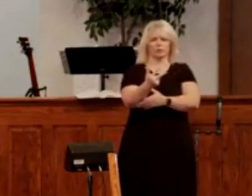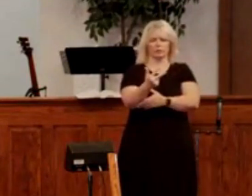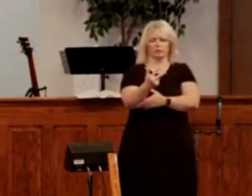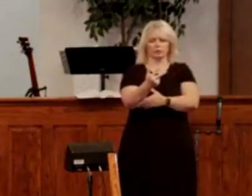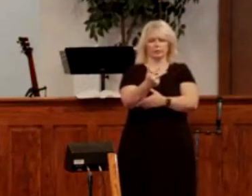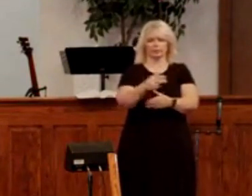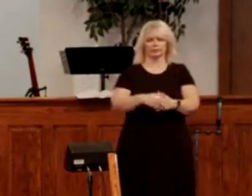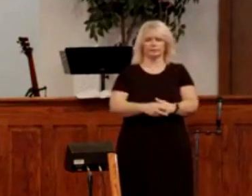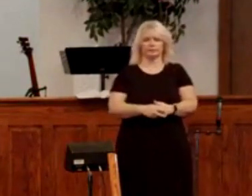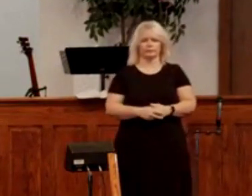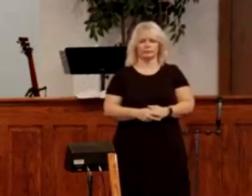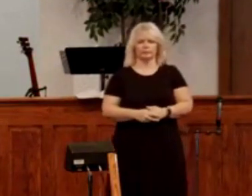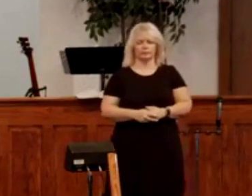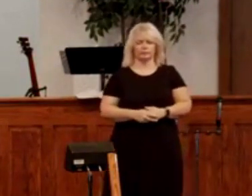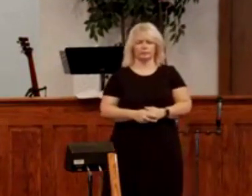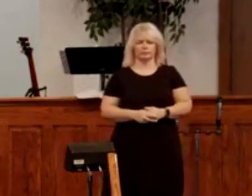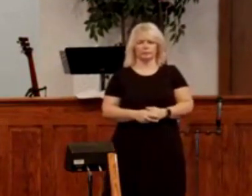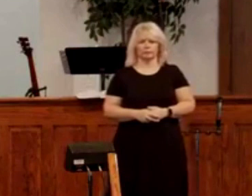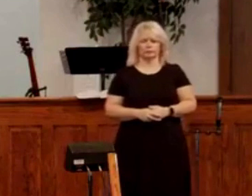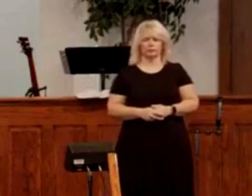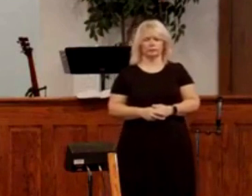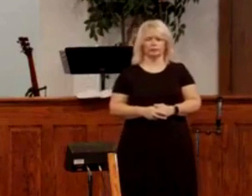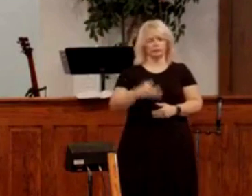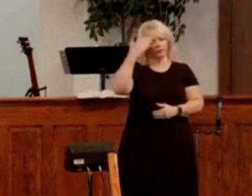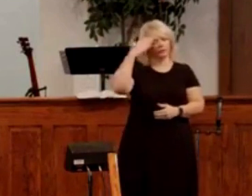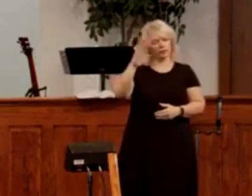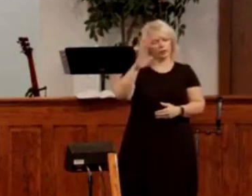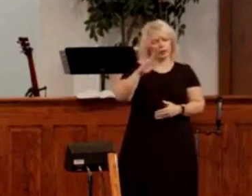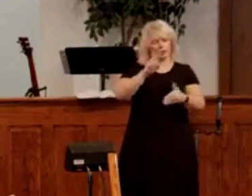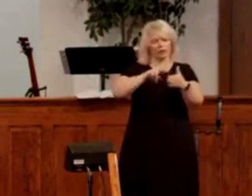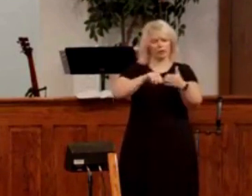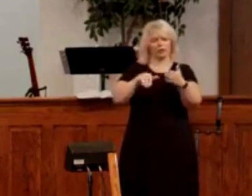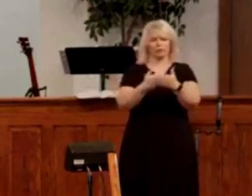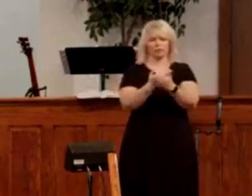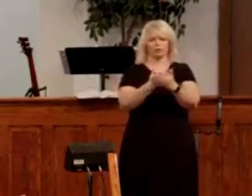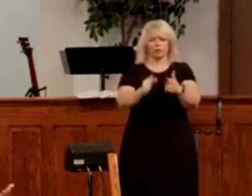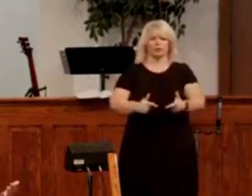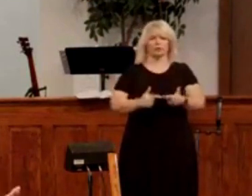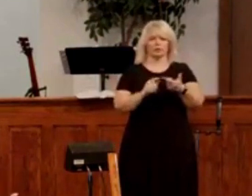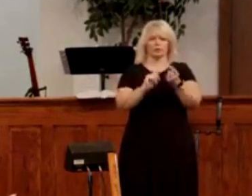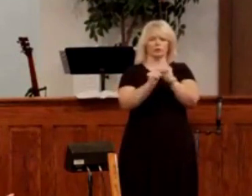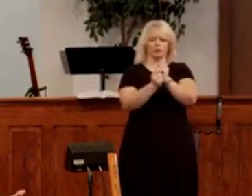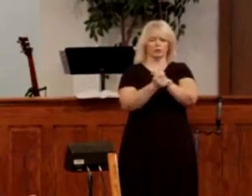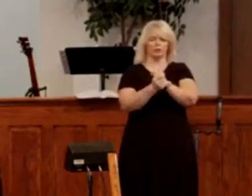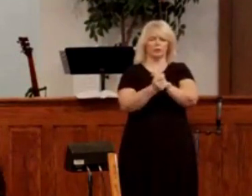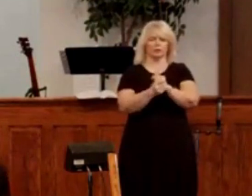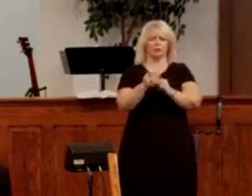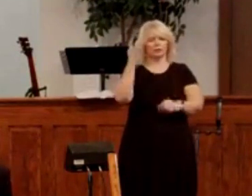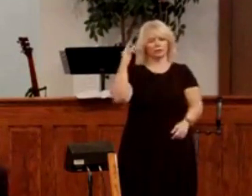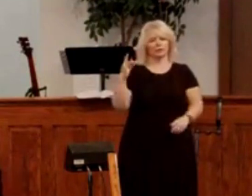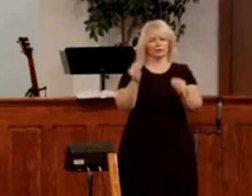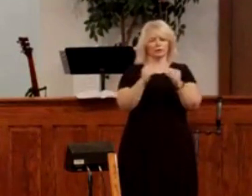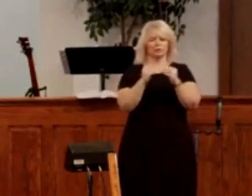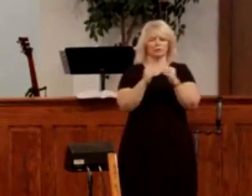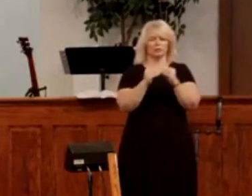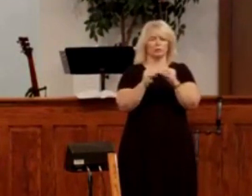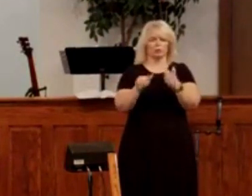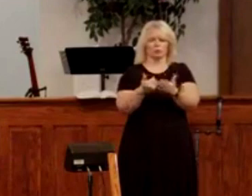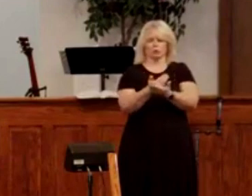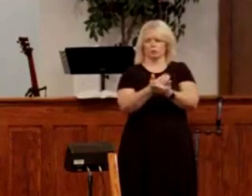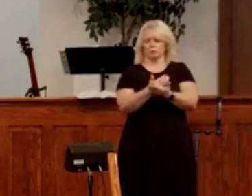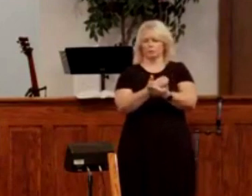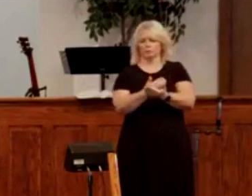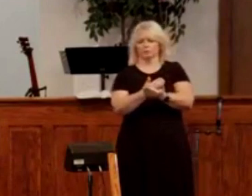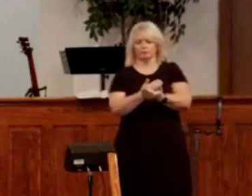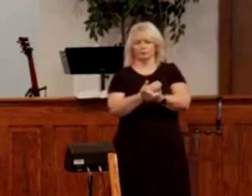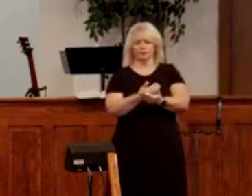Titus. If you're not familiar with it, I read from the New Living Translation. That's why it sounds a little more modern. Okay, this